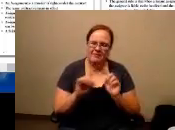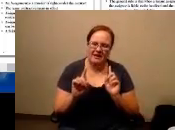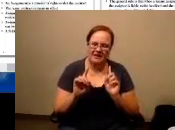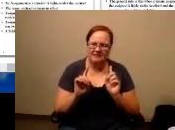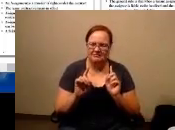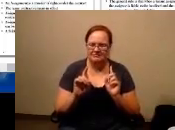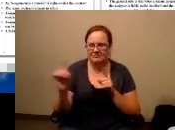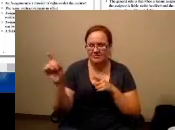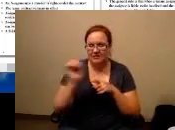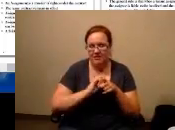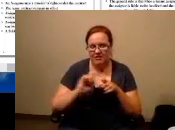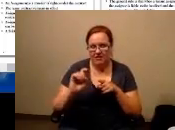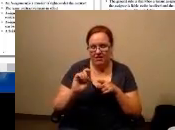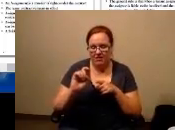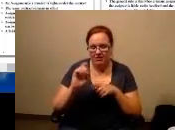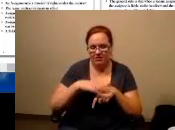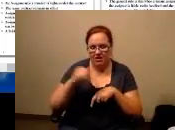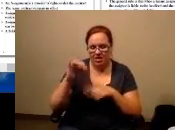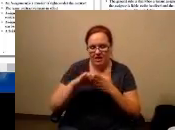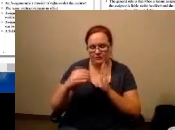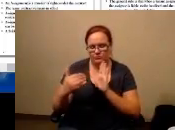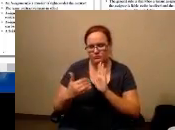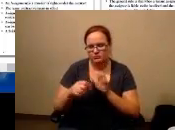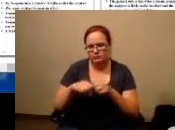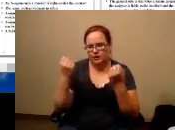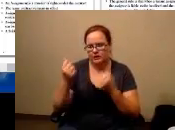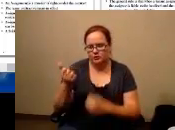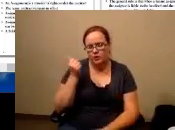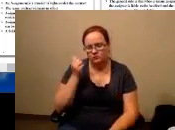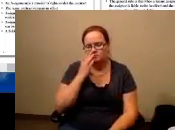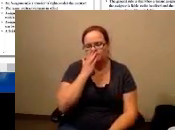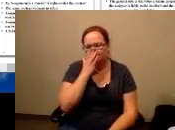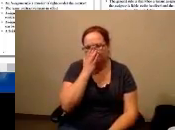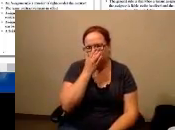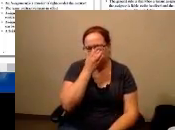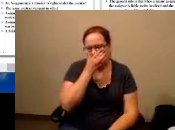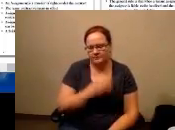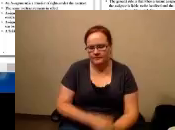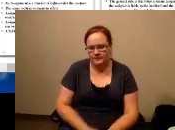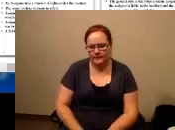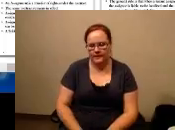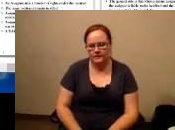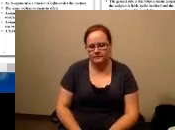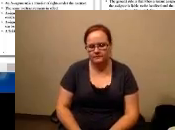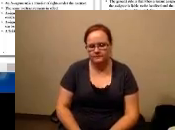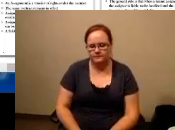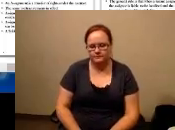call you on the breach. We won't assert a breach of contract and go after you for money.